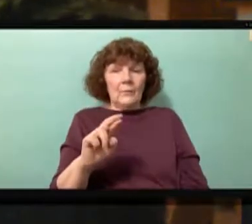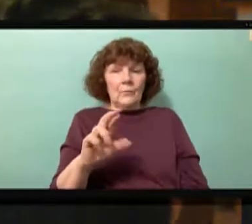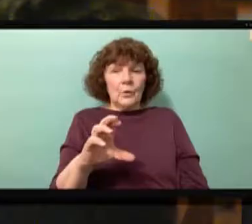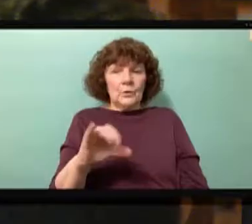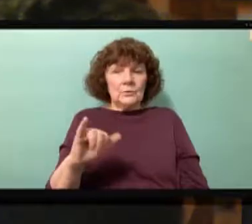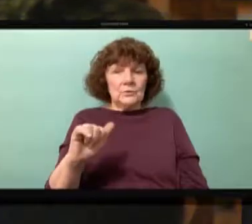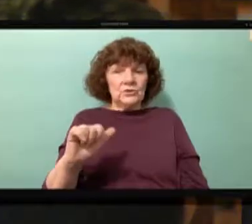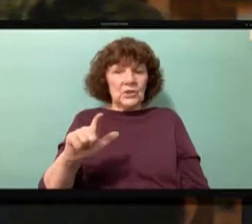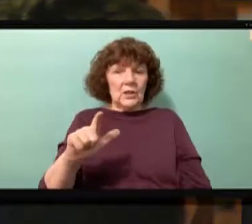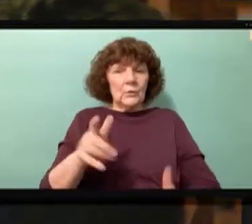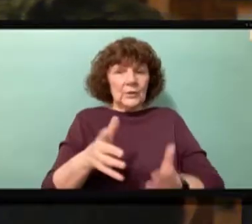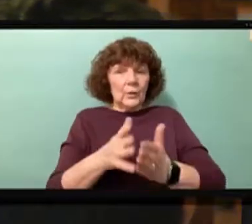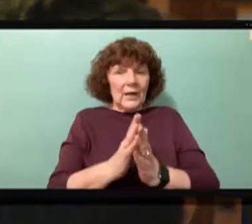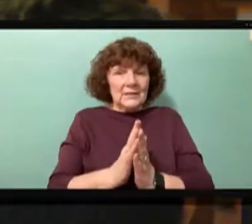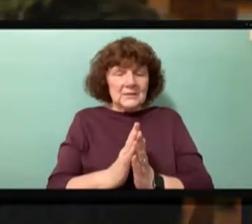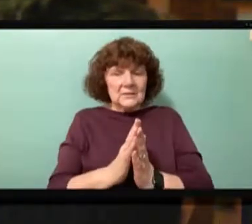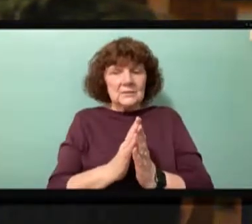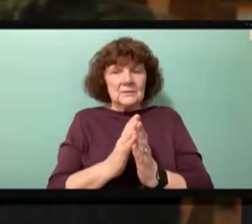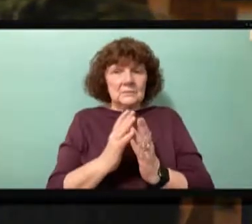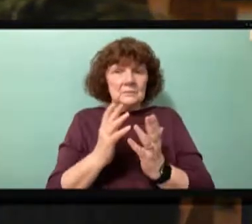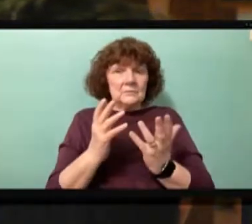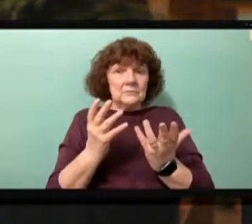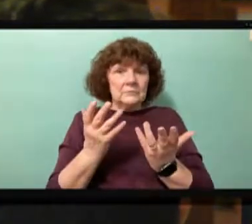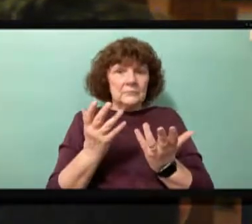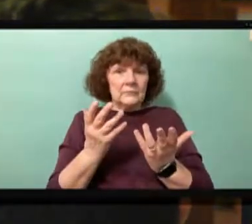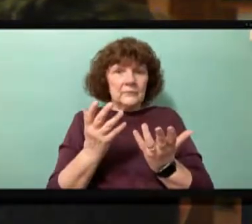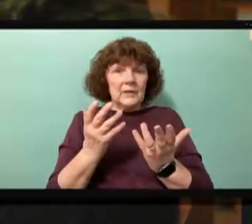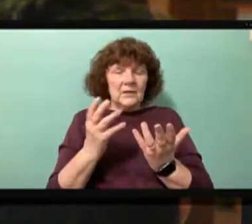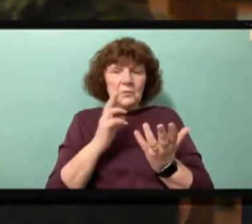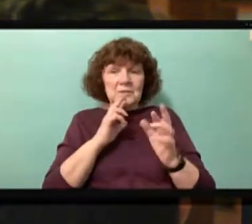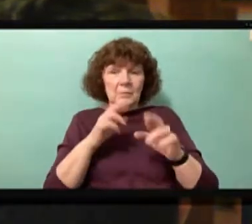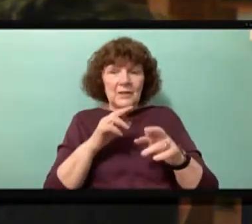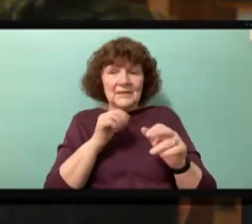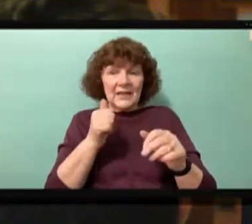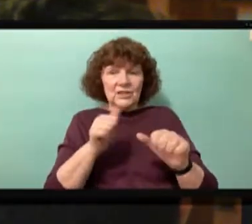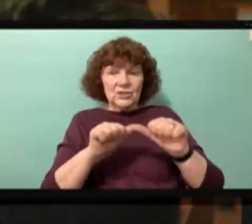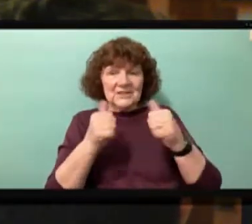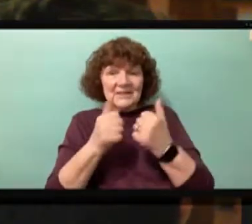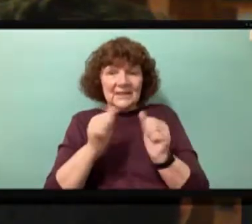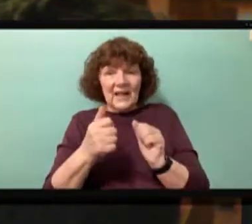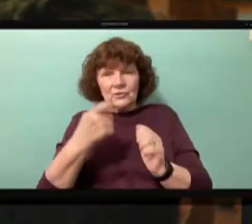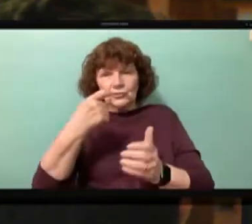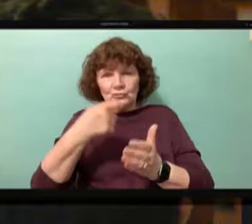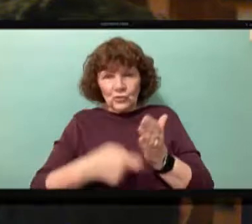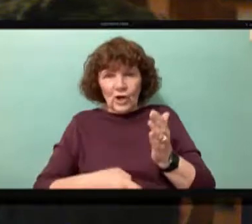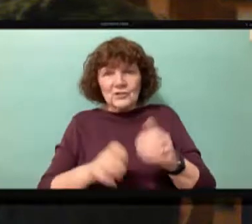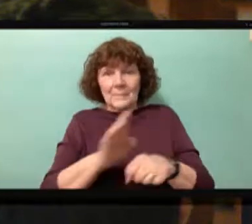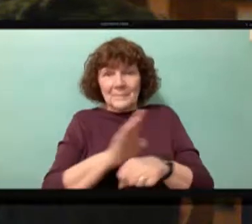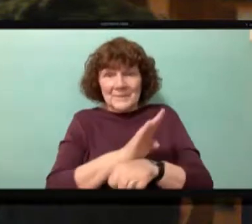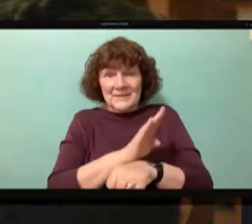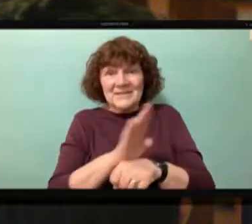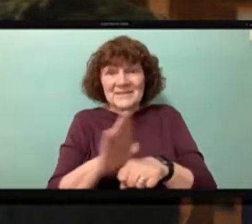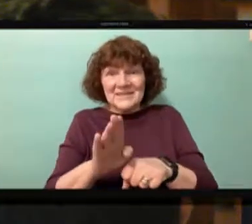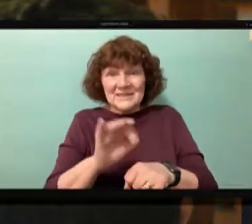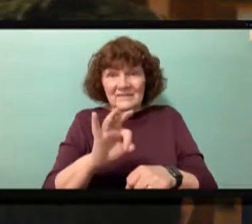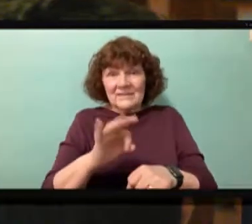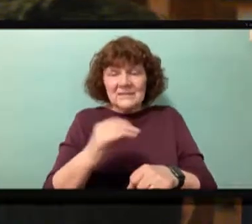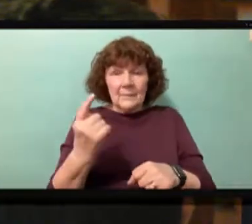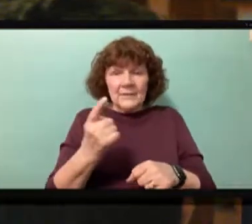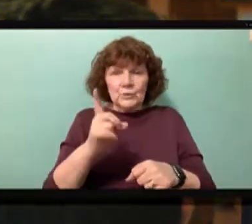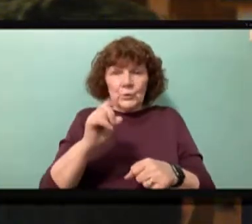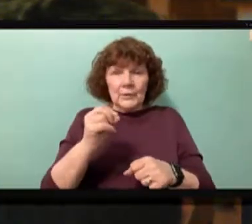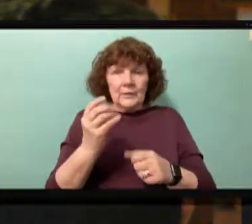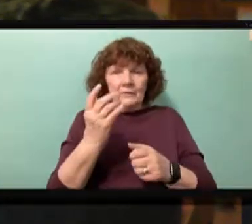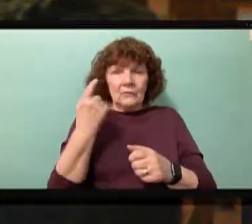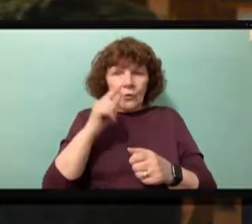the responding agency to charge a fee associated with the costs of the need of their review. So if someone is doing it as a part of commercial research, there's a